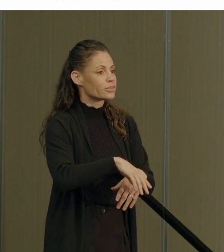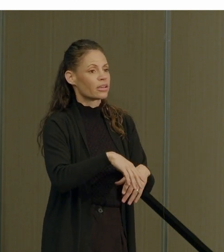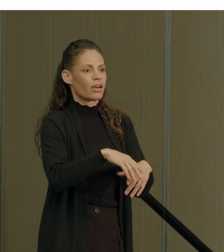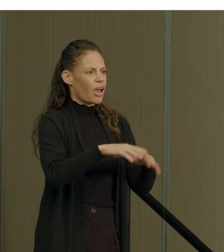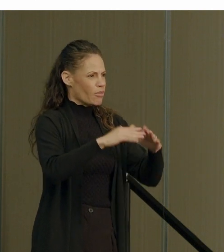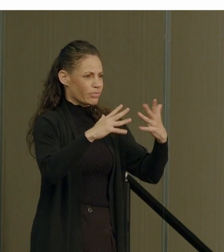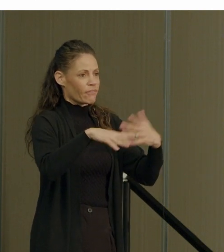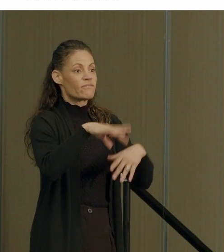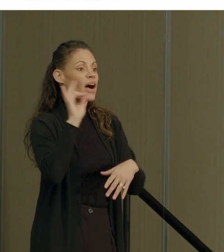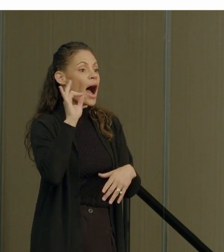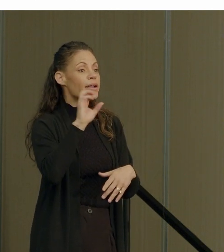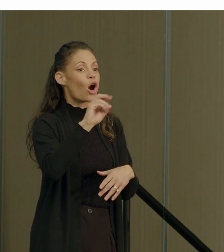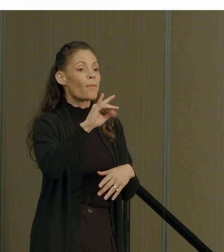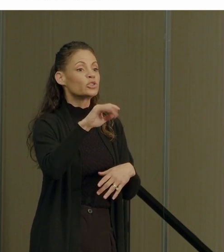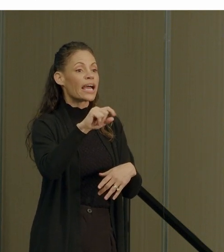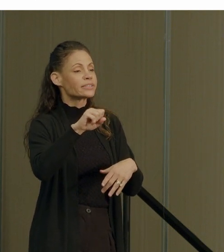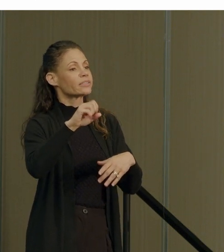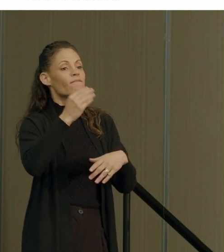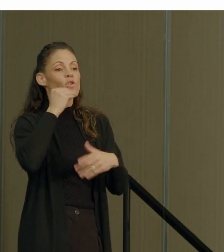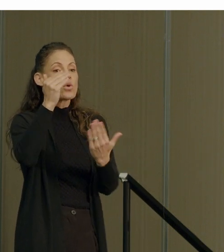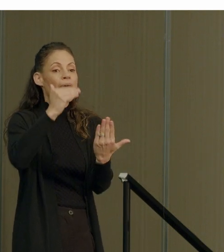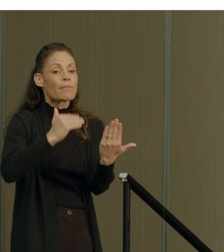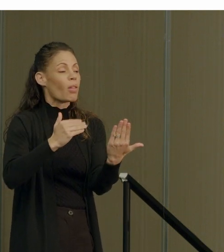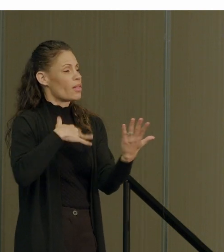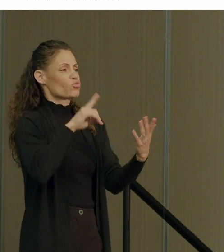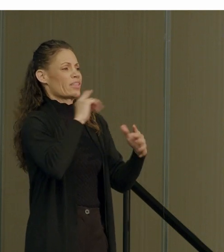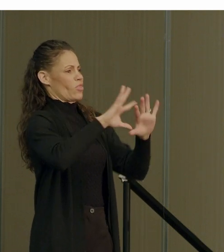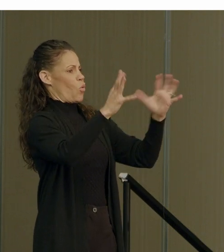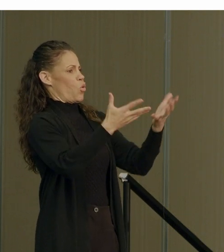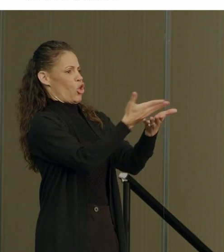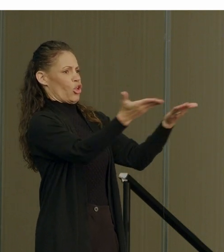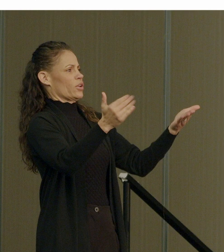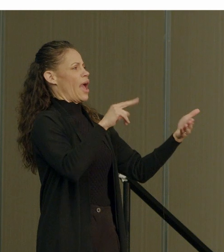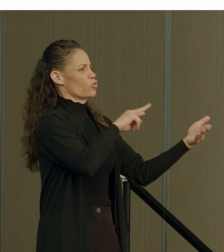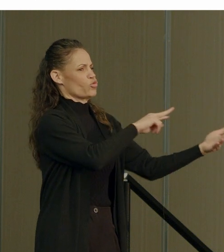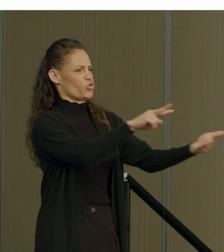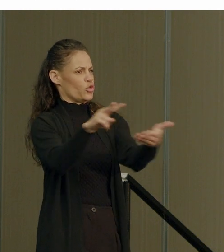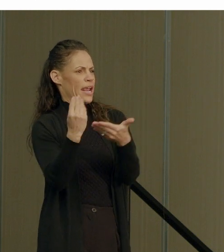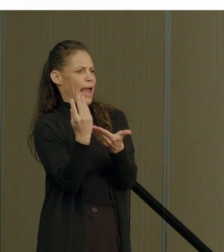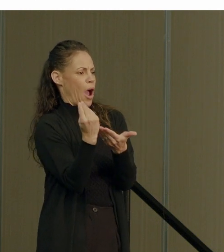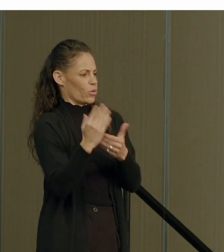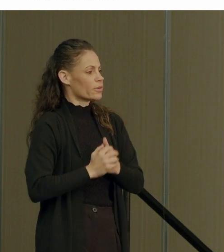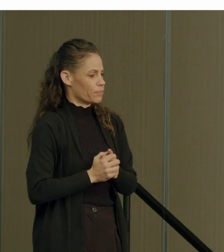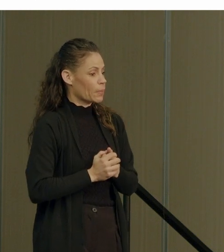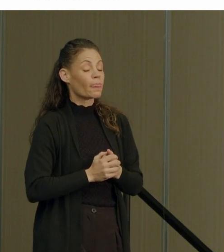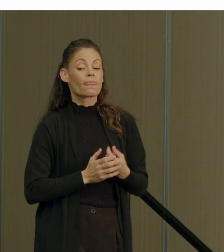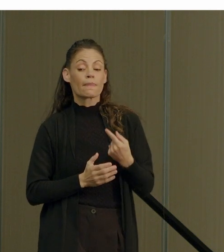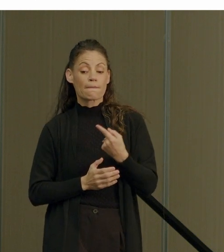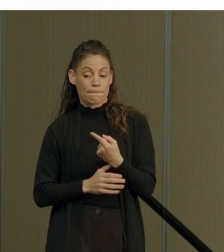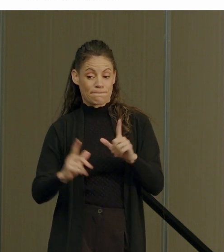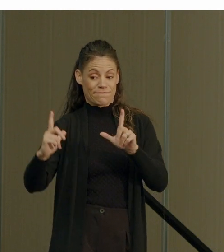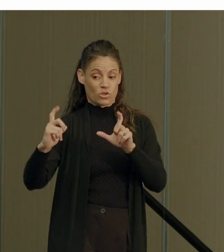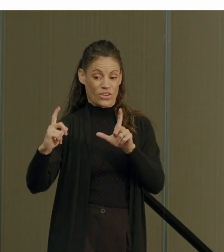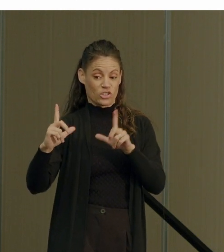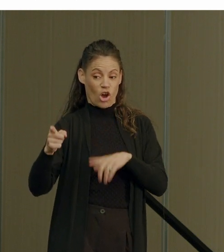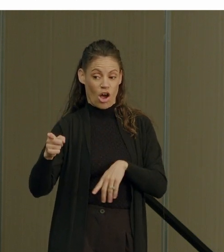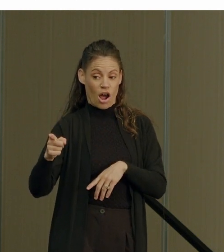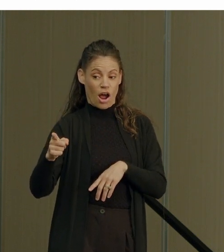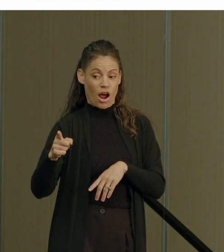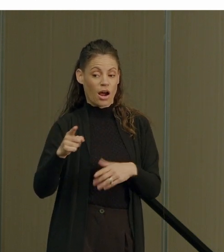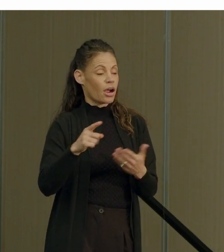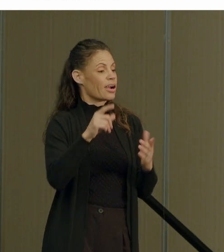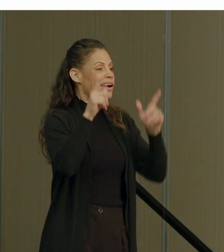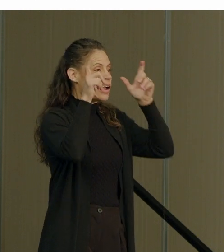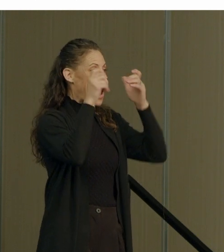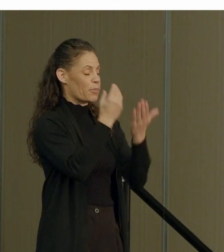find objects, and just explore the world. So here you can see a screenshot of the camera showing a